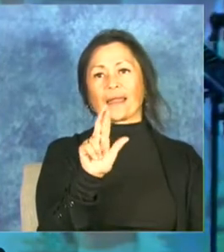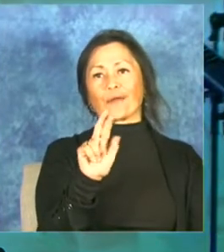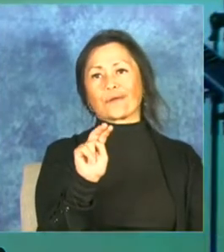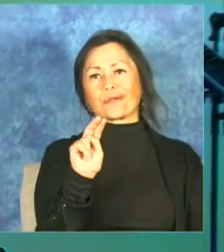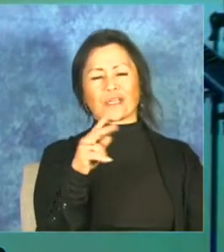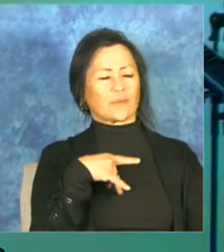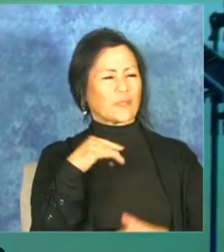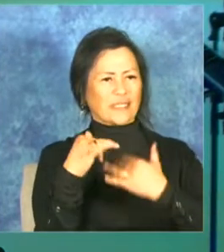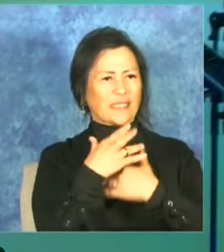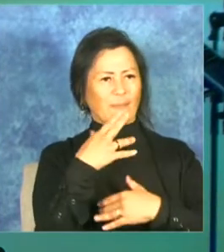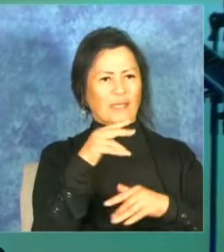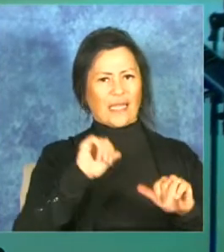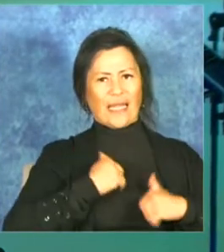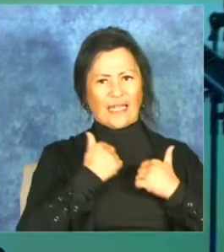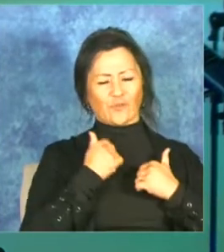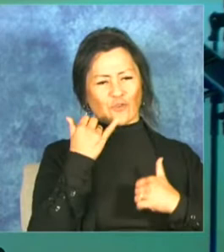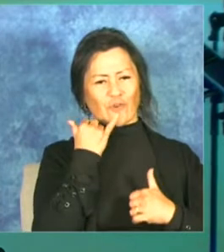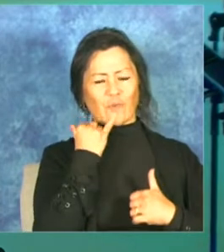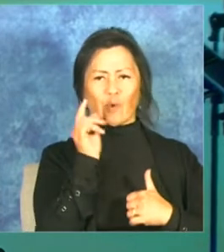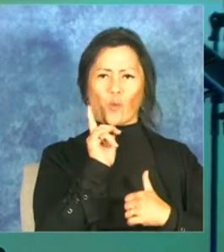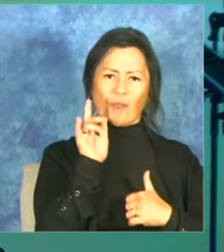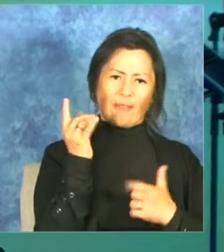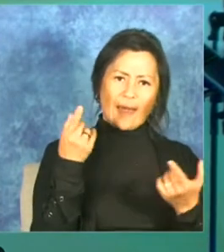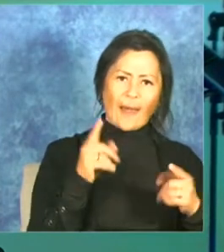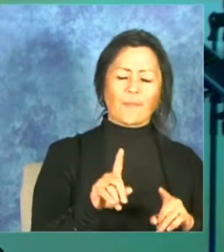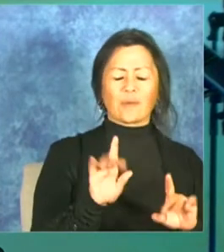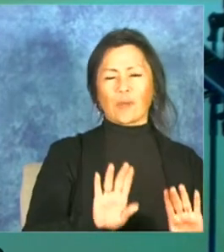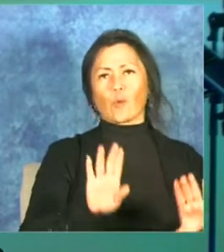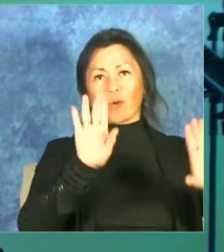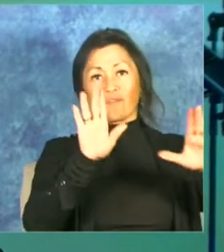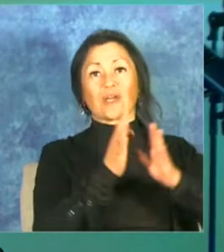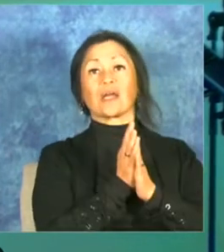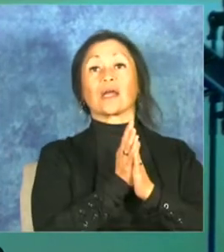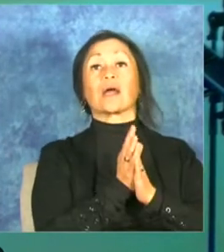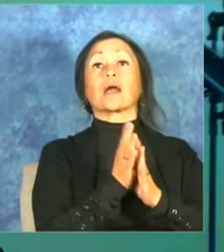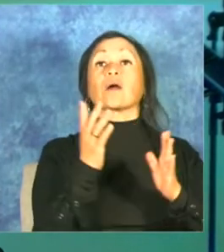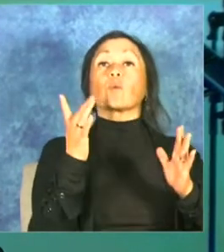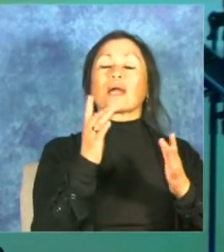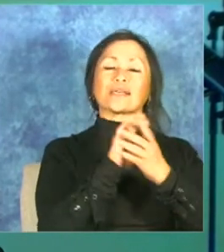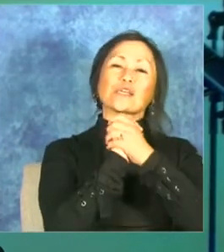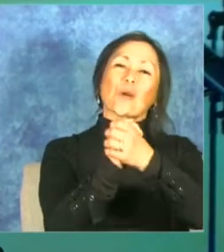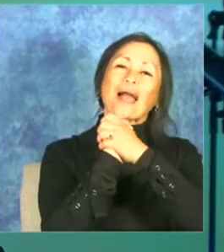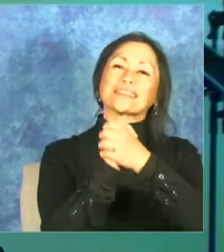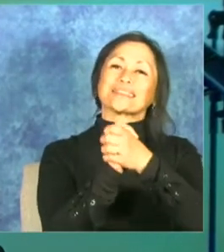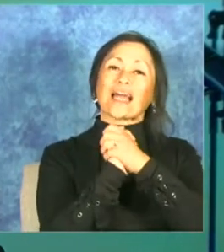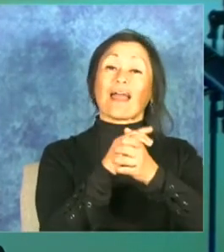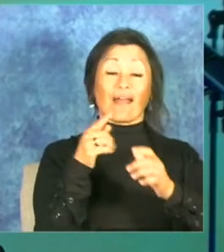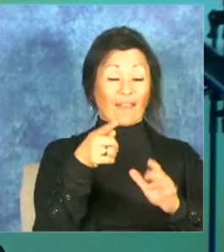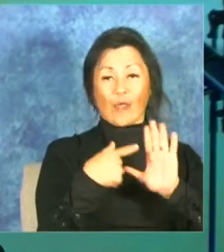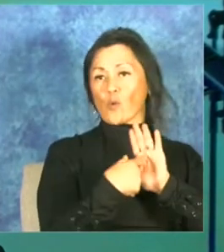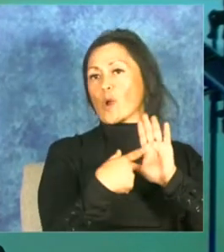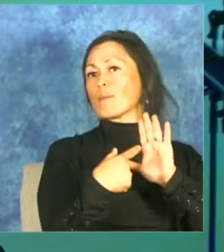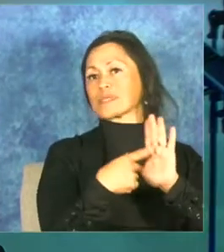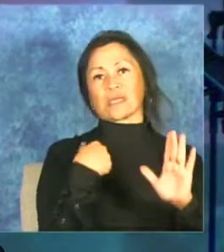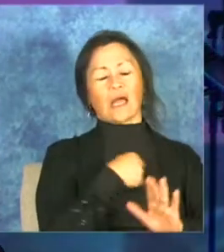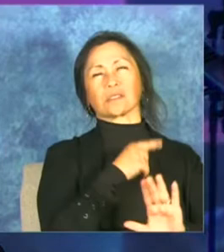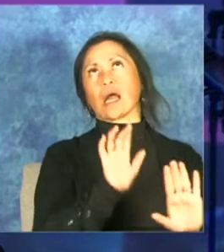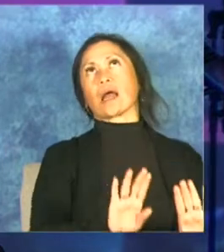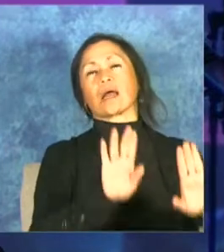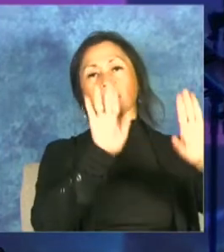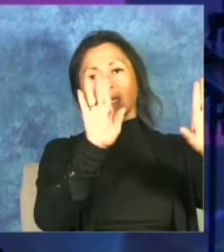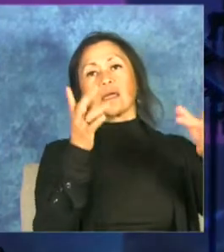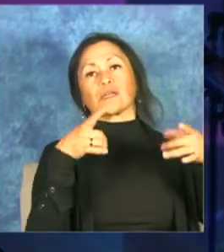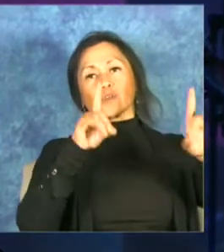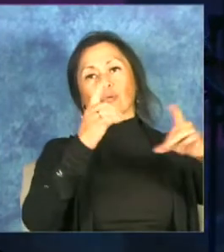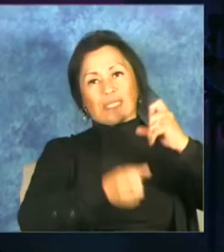me the address and phone number of where that's at, that would be great. But we congratulate them. They represent us very well